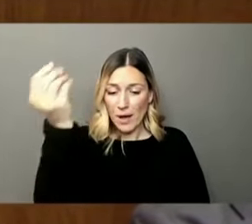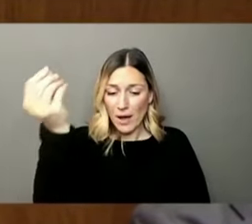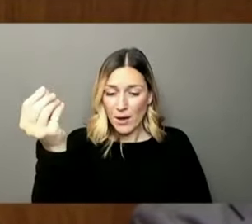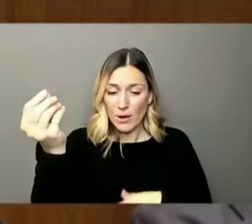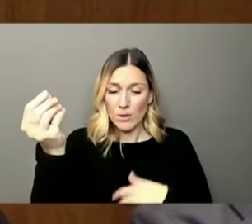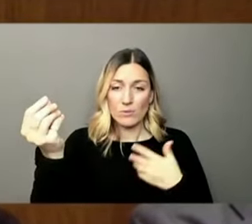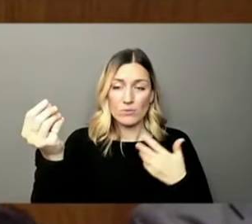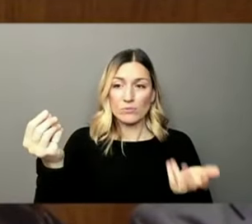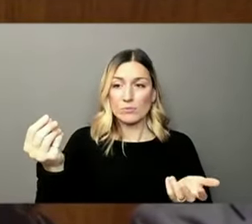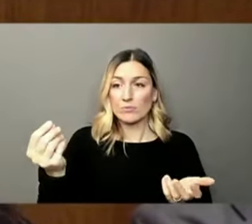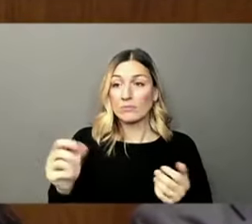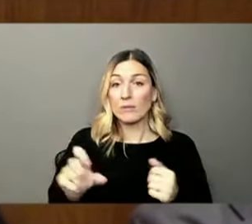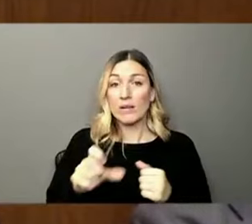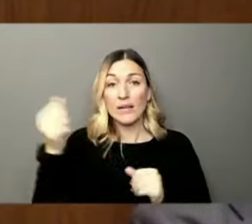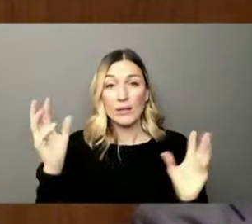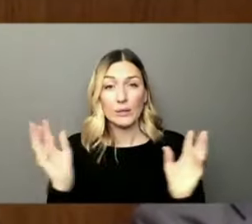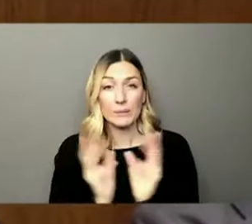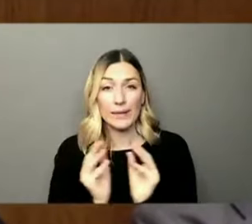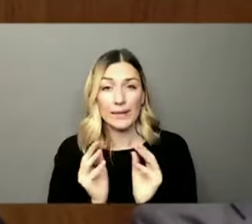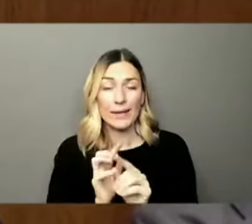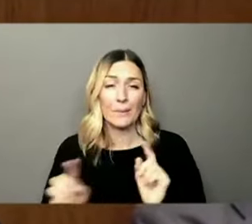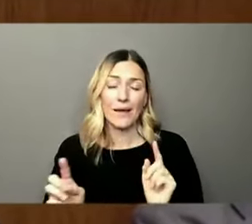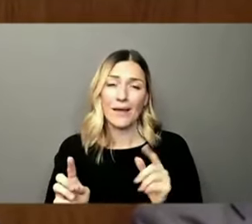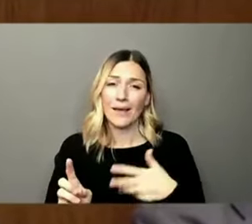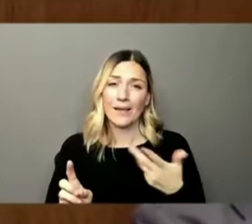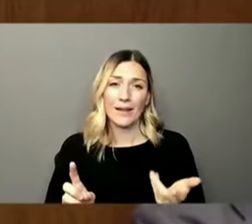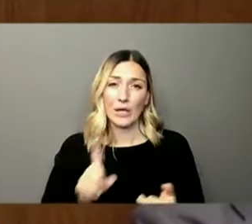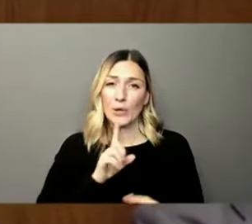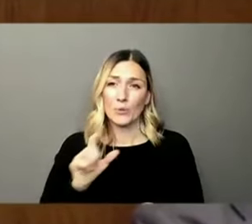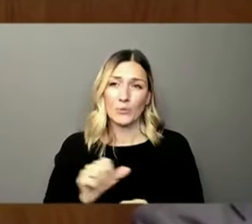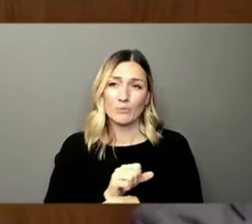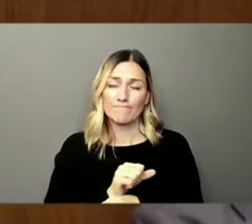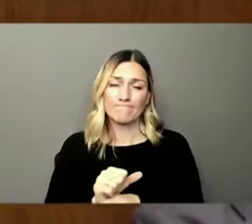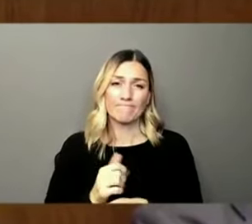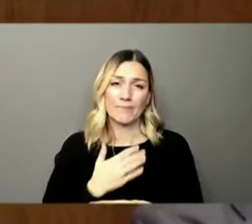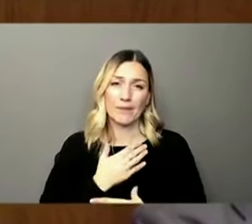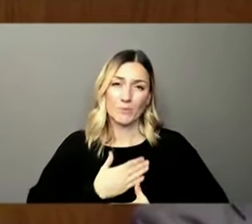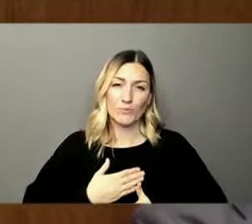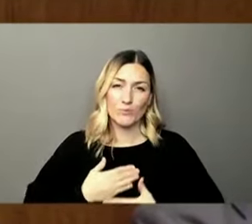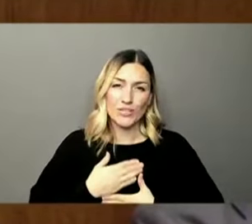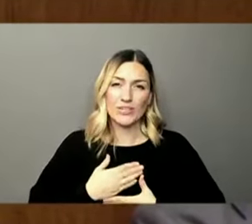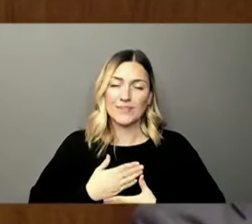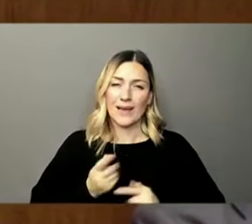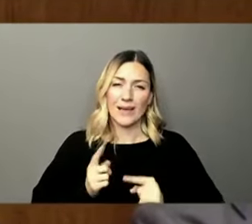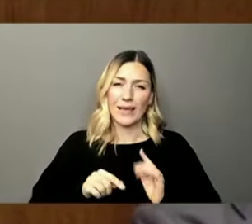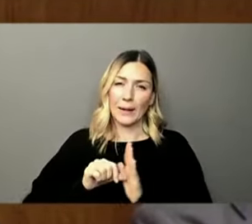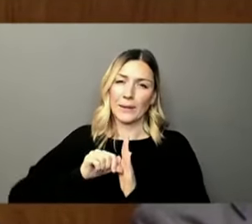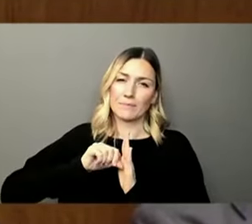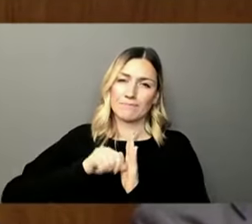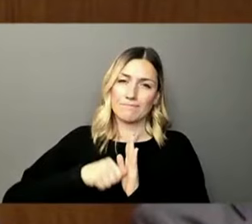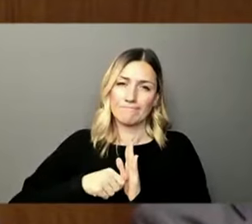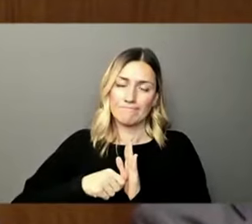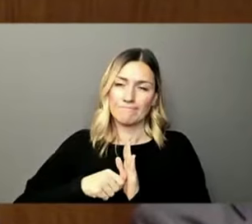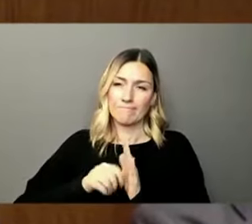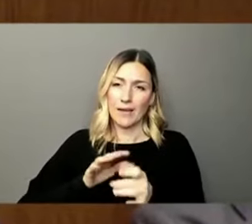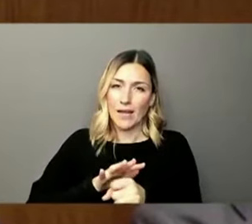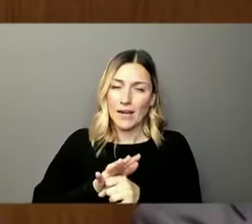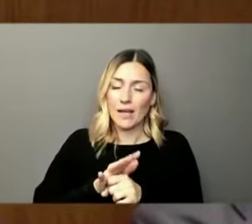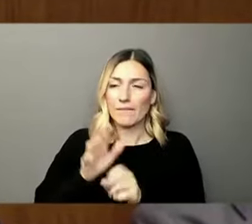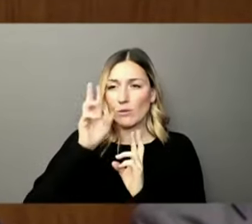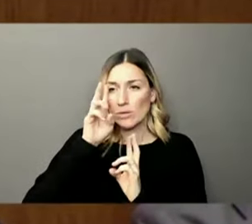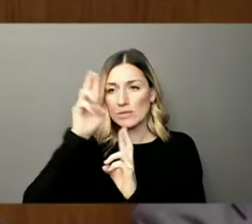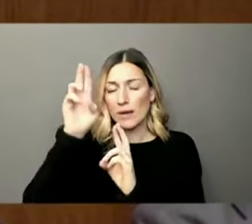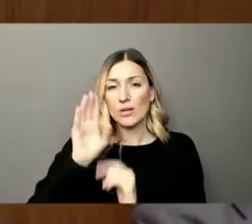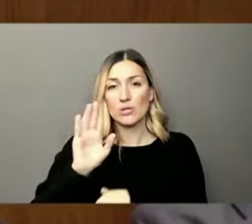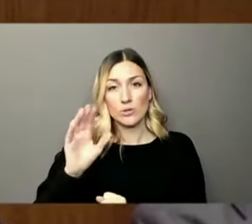meeting. But I really appreciate, cannot overemphasize how much I respect your service